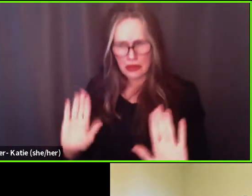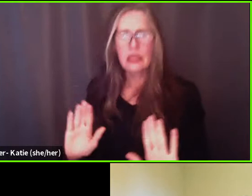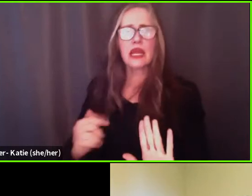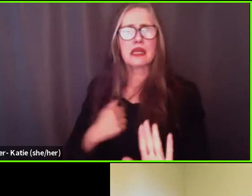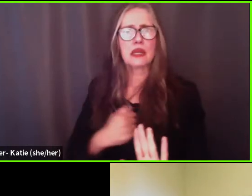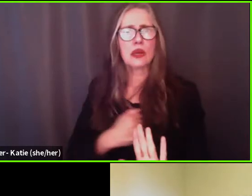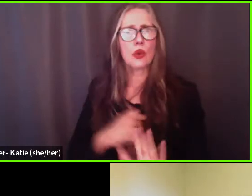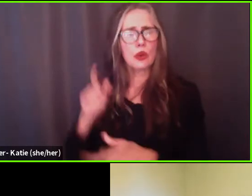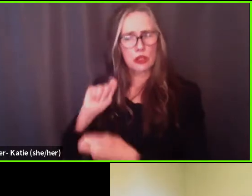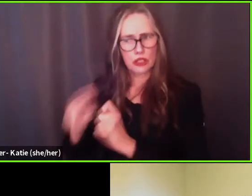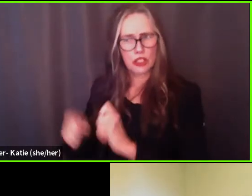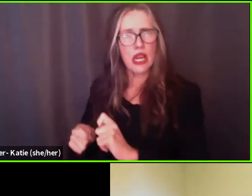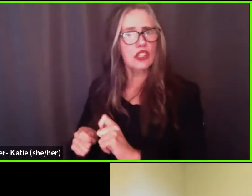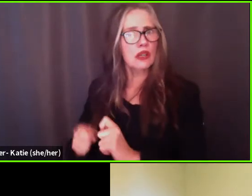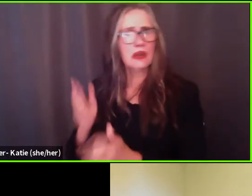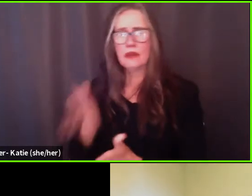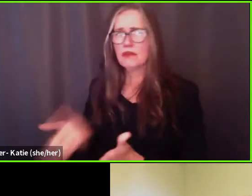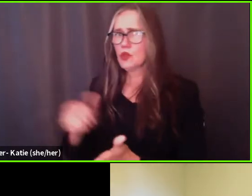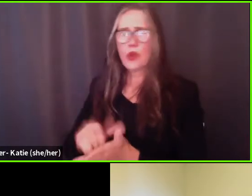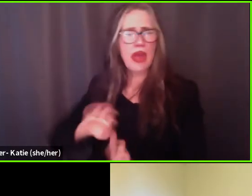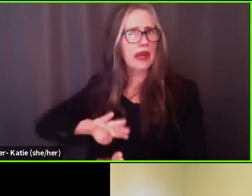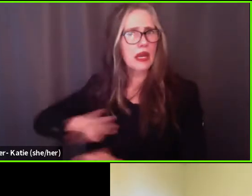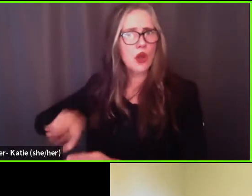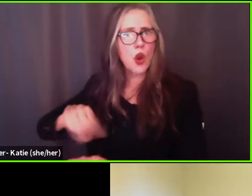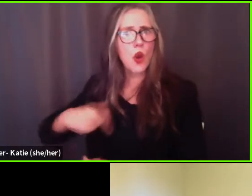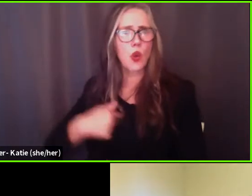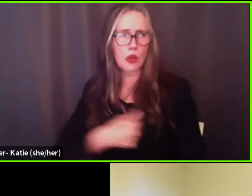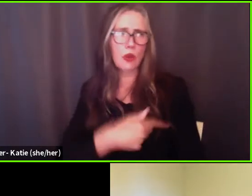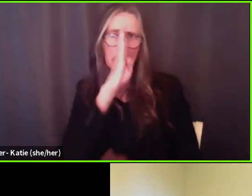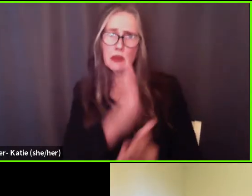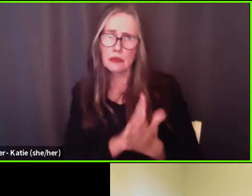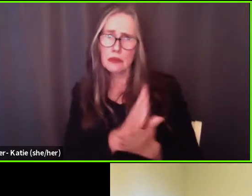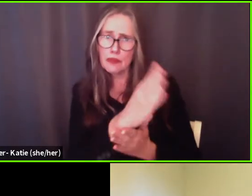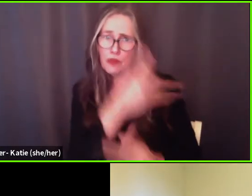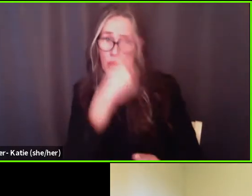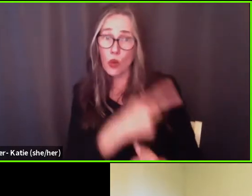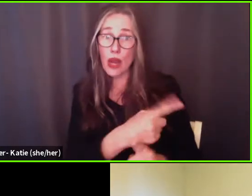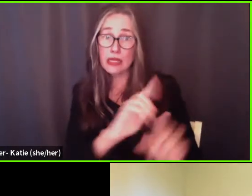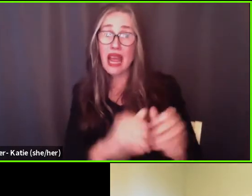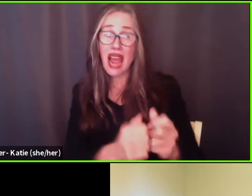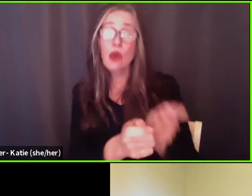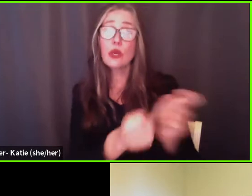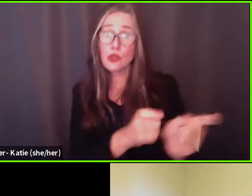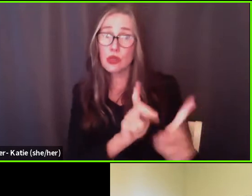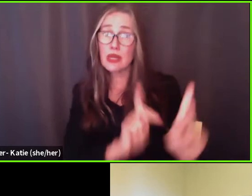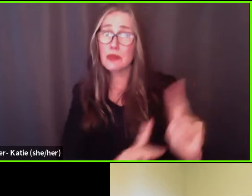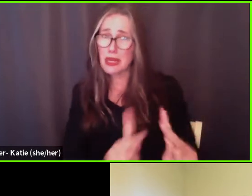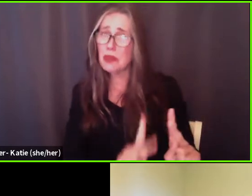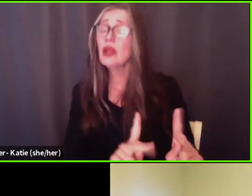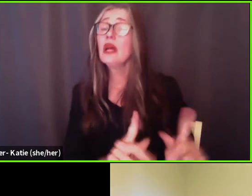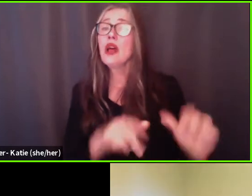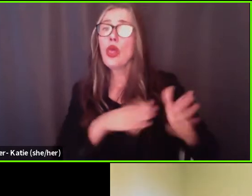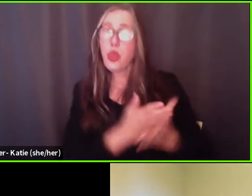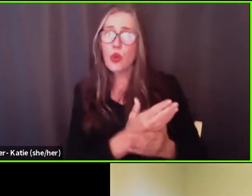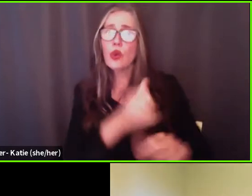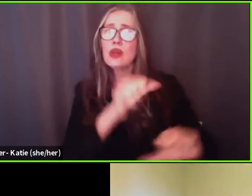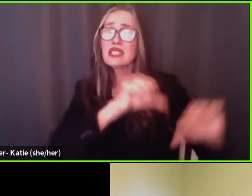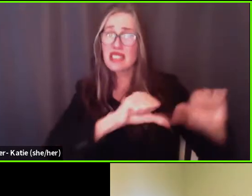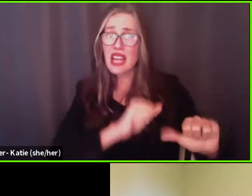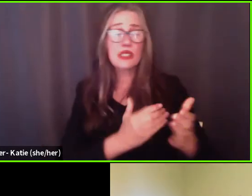regards to science technology and medicine eugenics has persisted as a framework that it seems legitimate so i say this